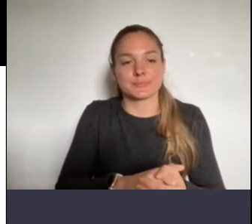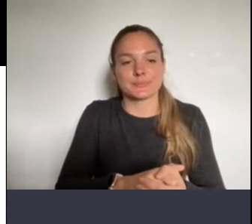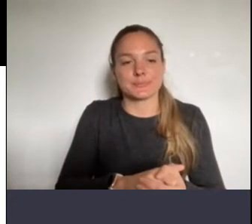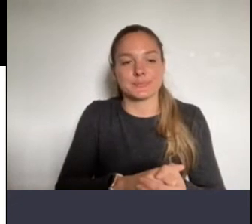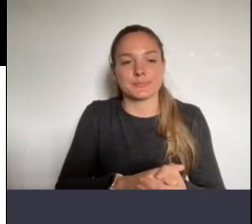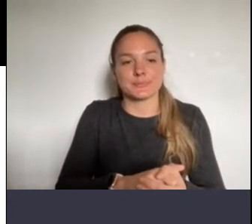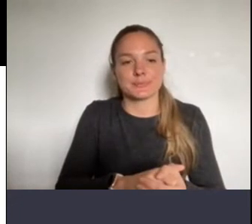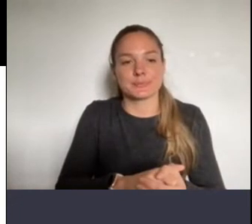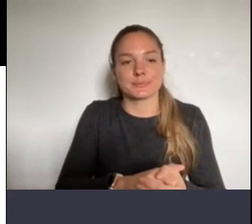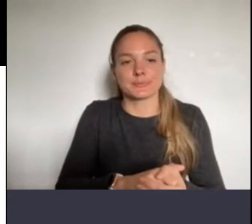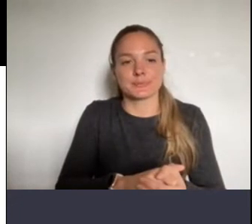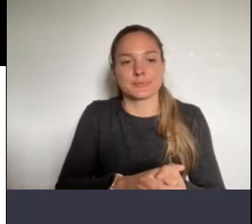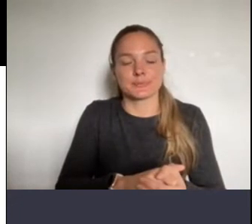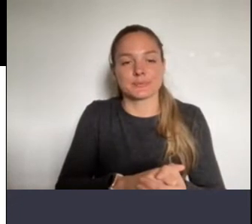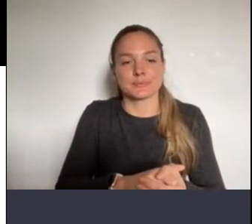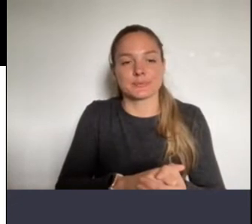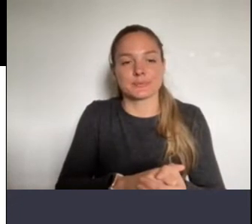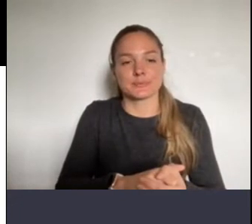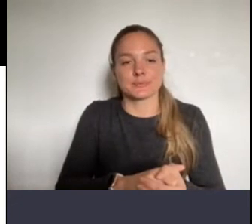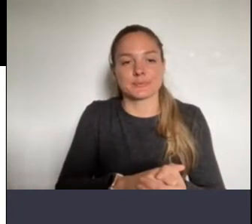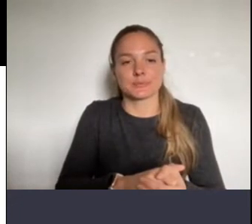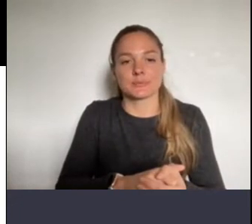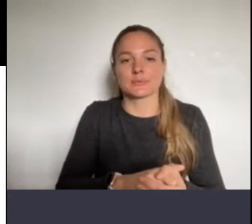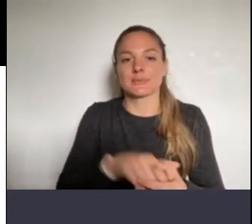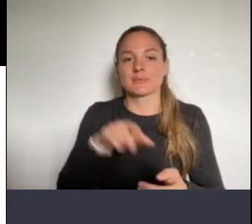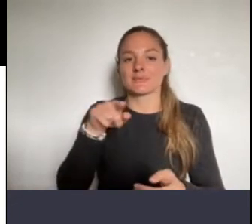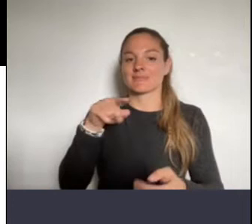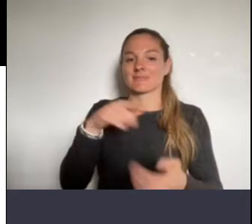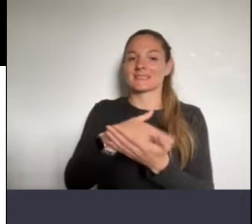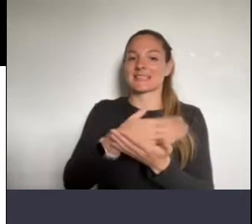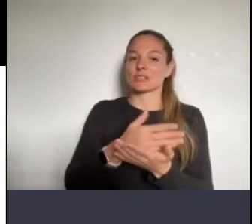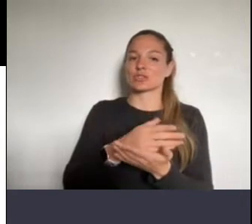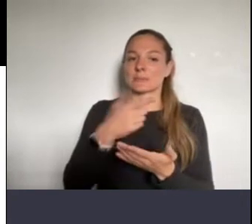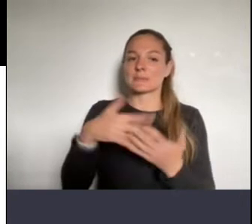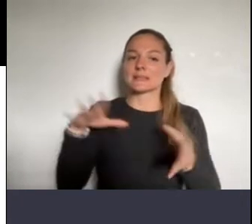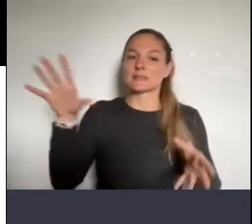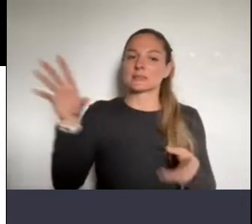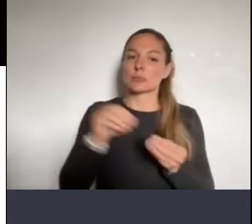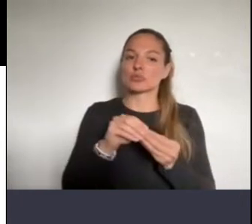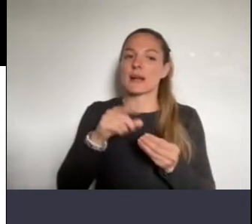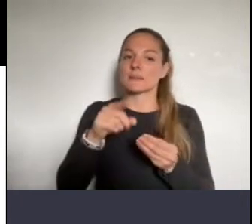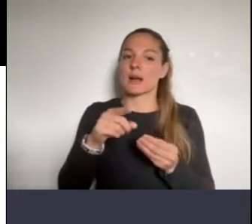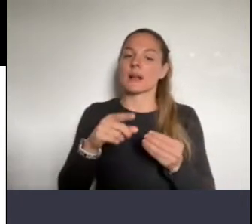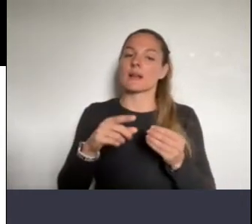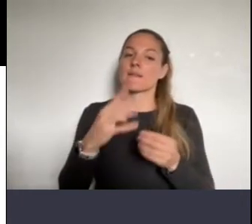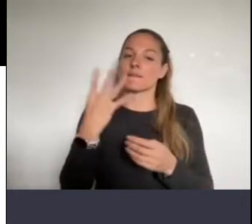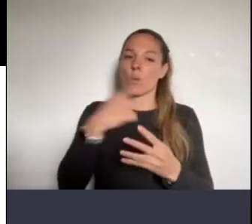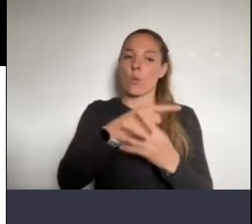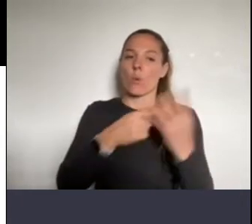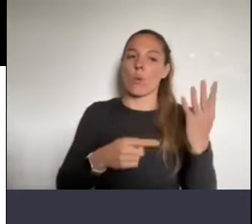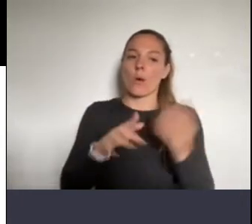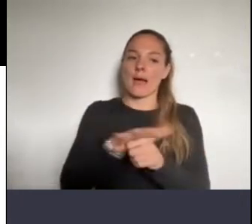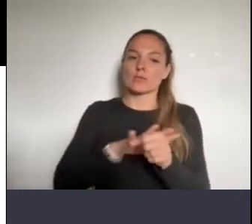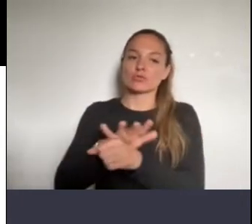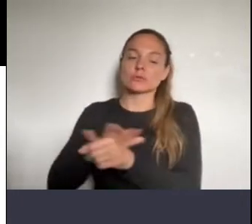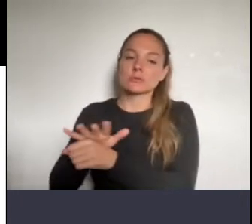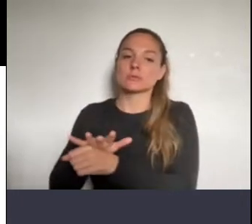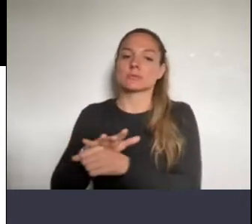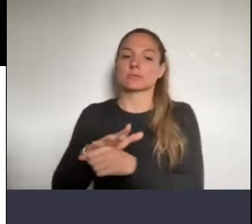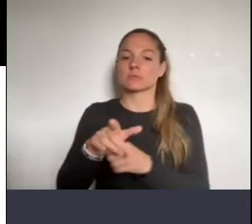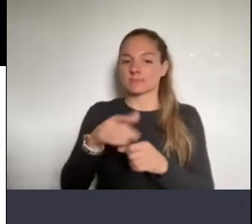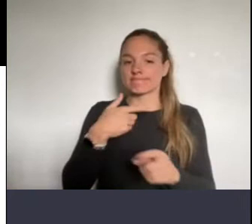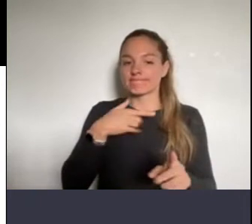Another section here, which is summarised by the 4 areas identified at the bottom of the slide,